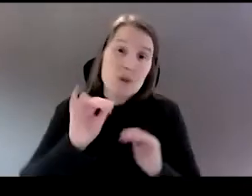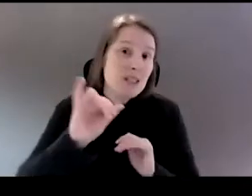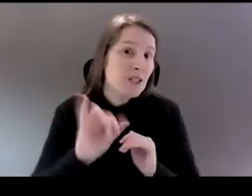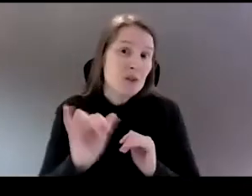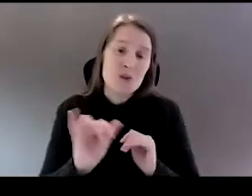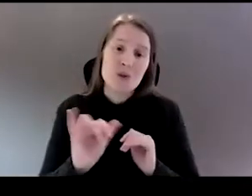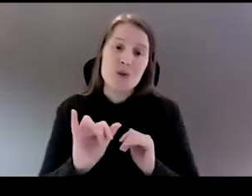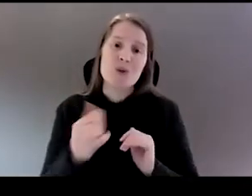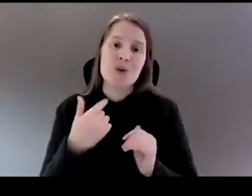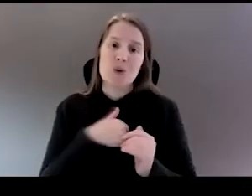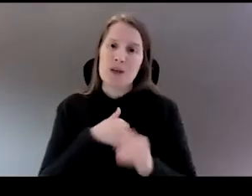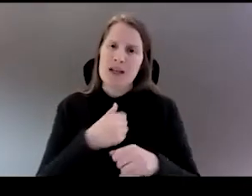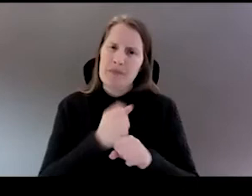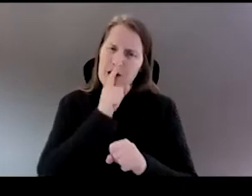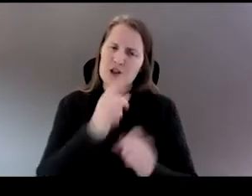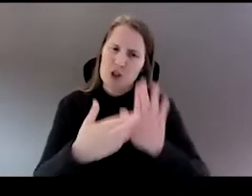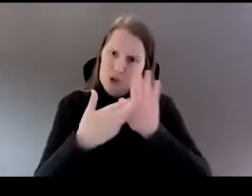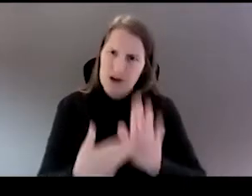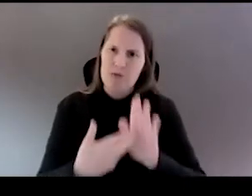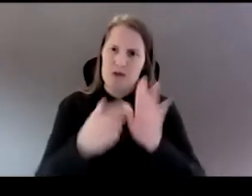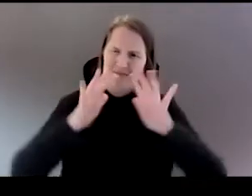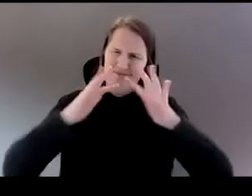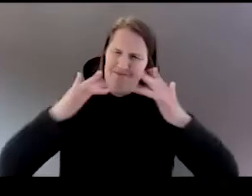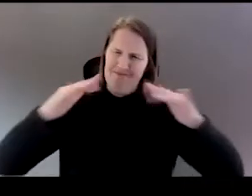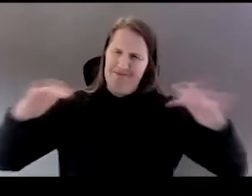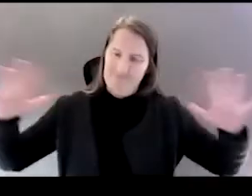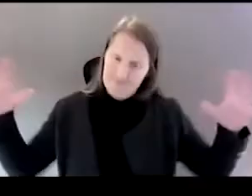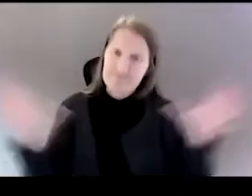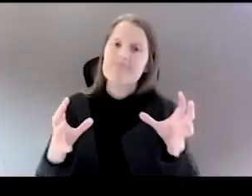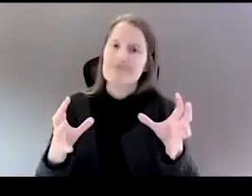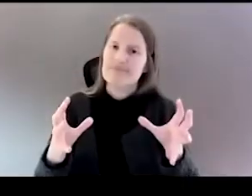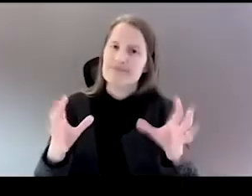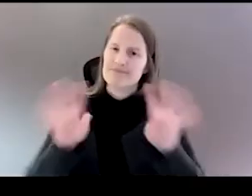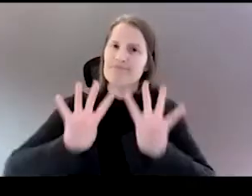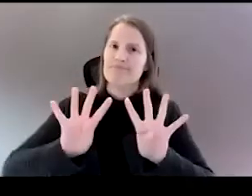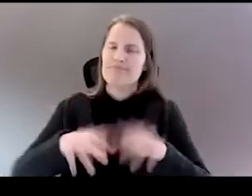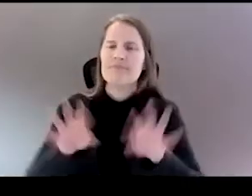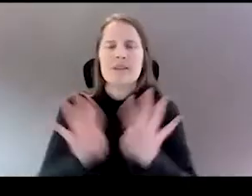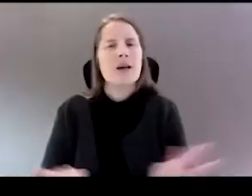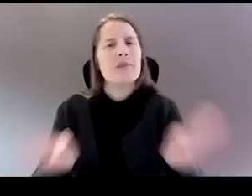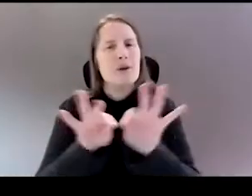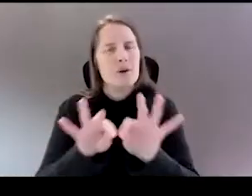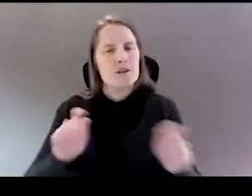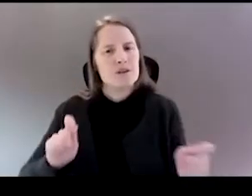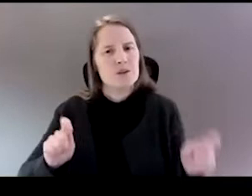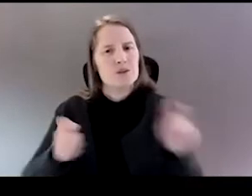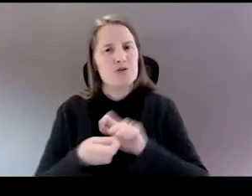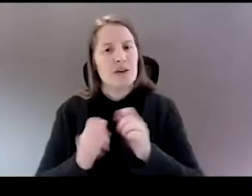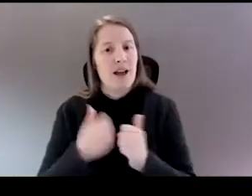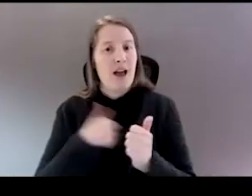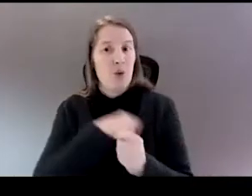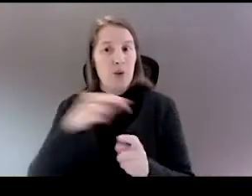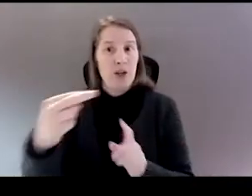representative part of the community that I think it's very important to change how we are viewed and listened to and are part of